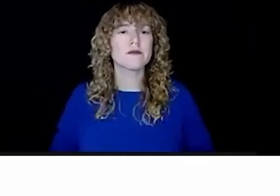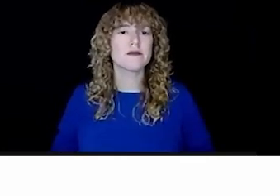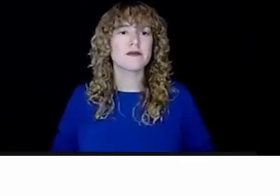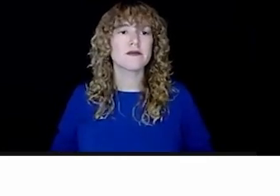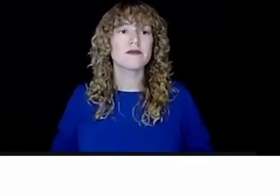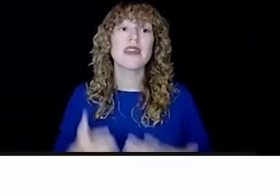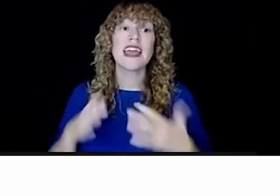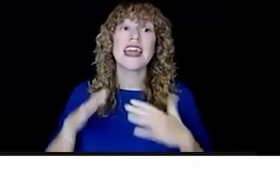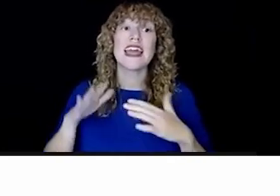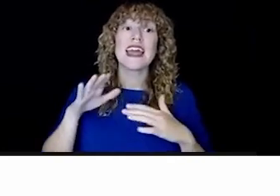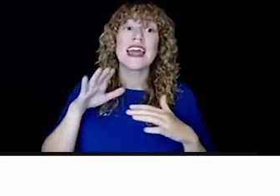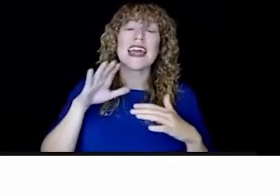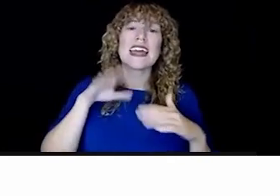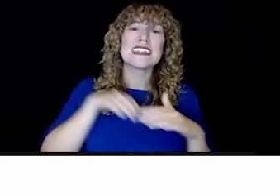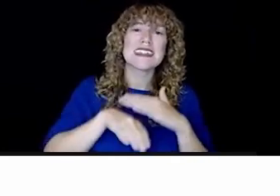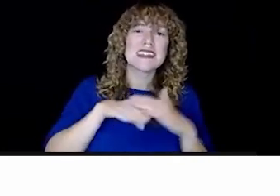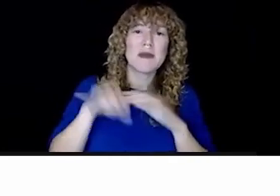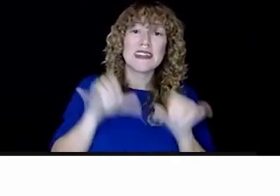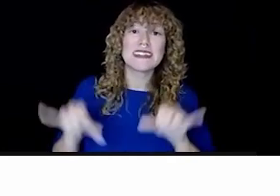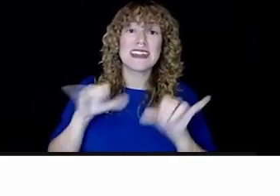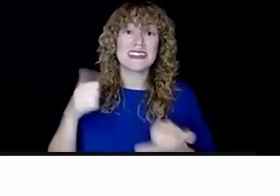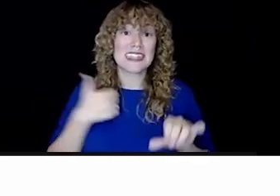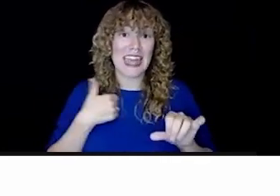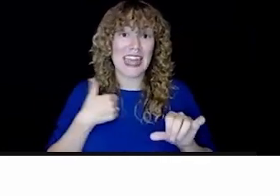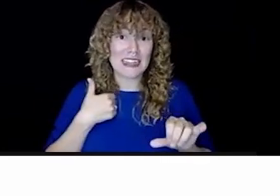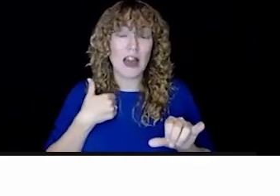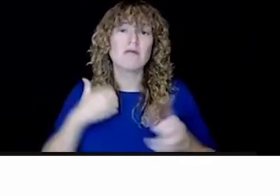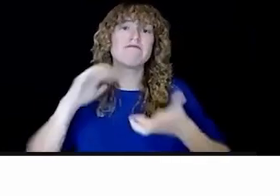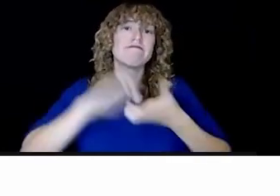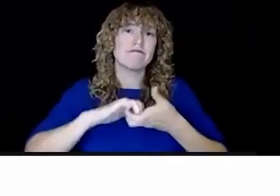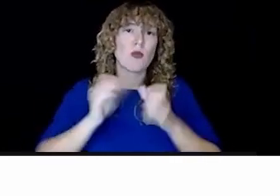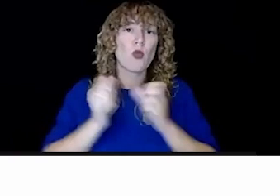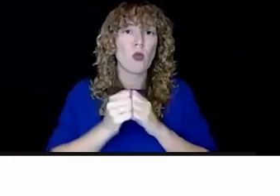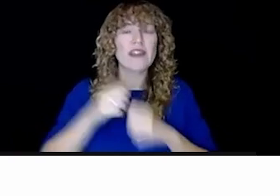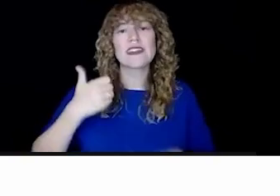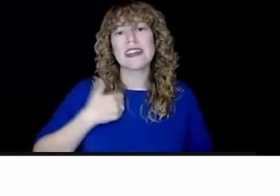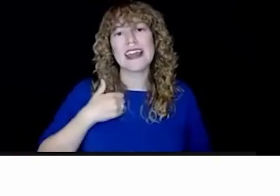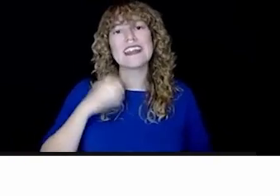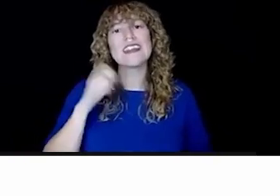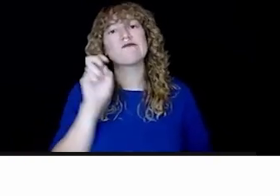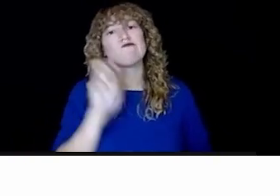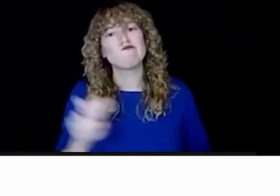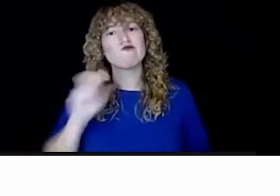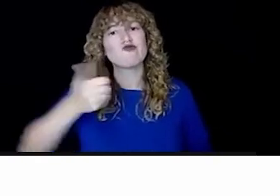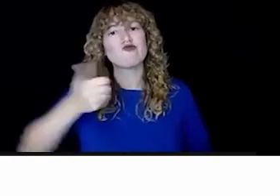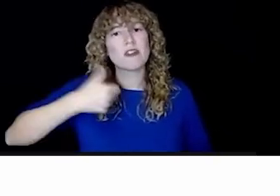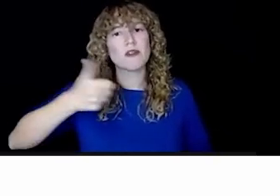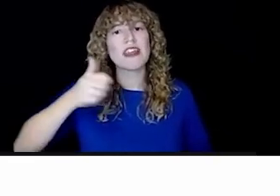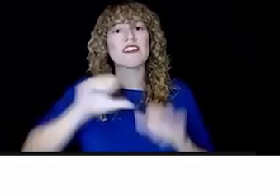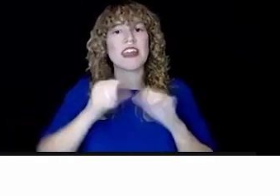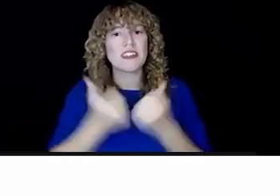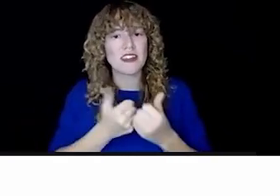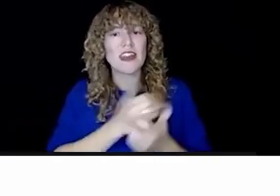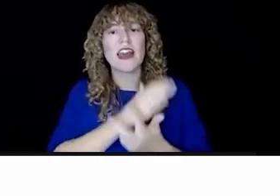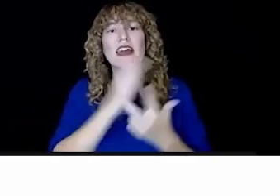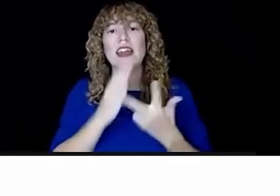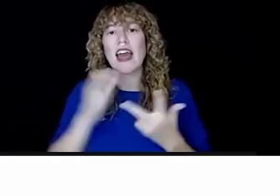Standards Canada, in conjunction with the Canadian Transportation Agency and IATA, the International